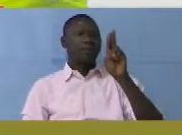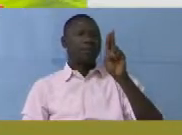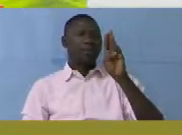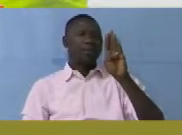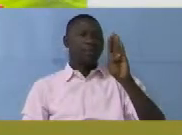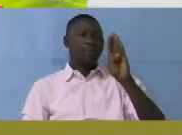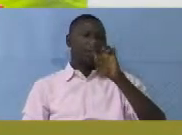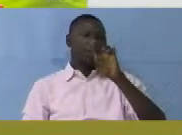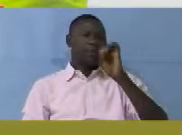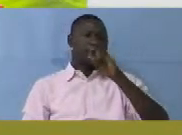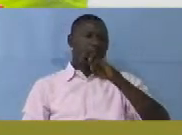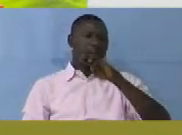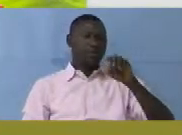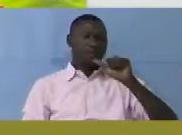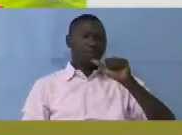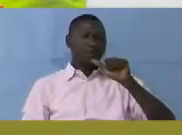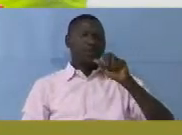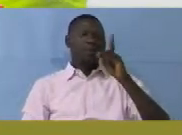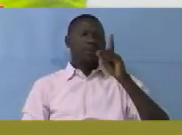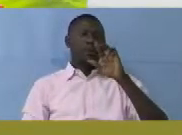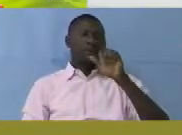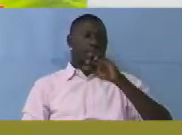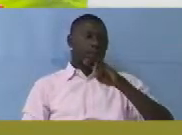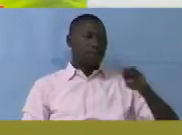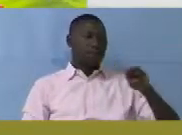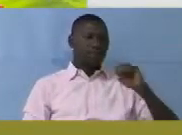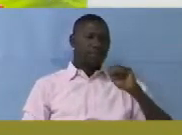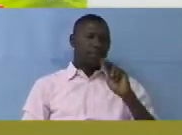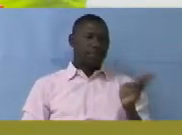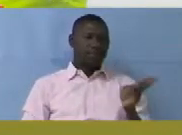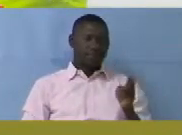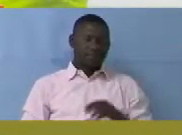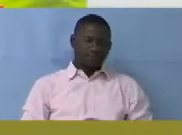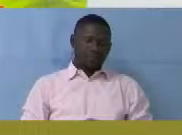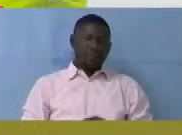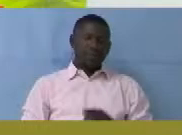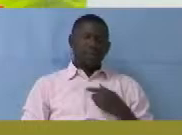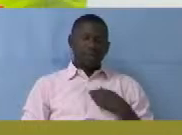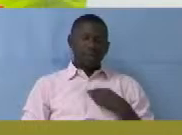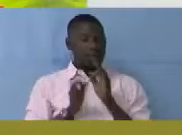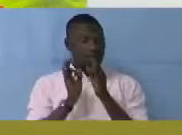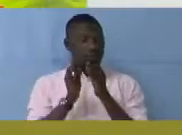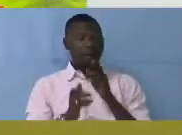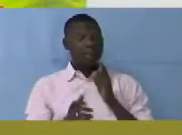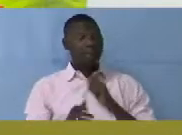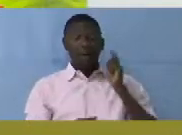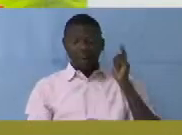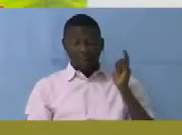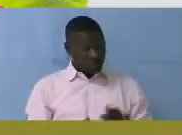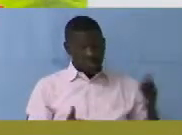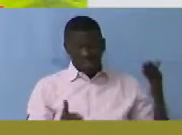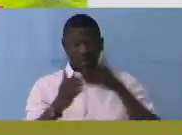here. I told Ibrahim, I must get to Banjul. He